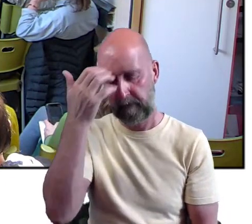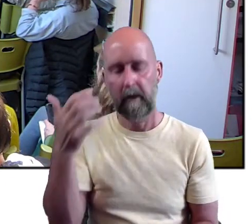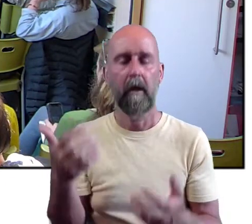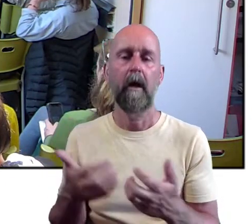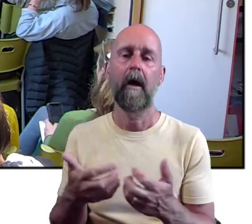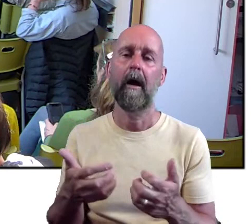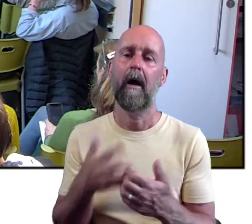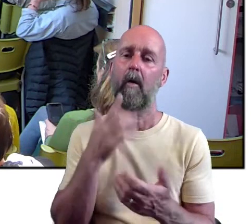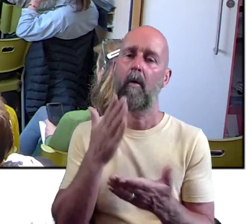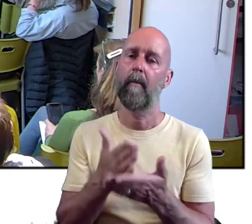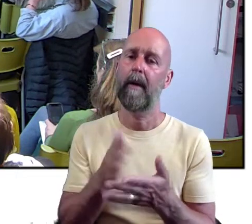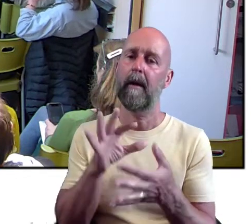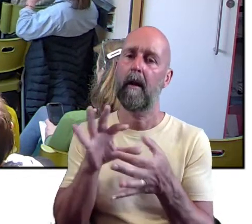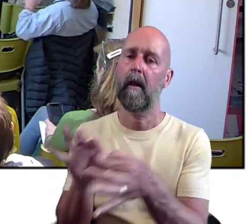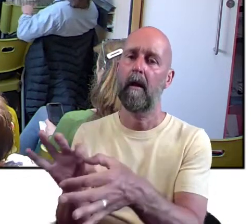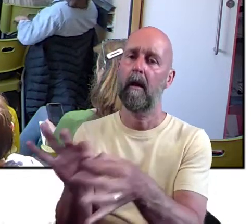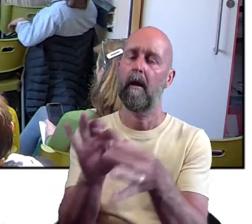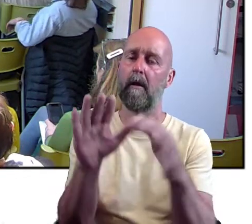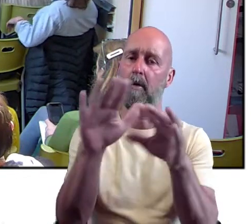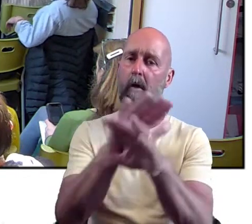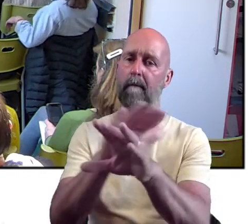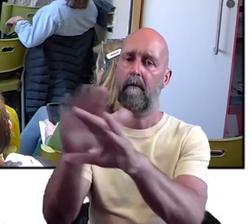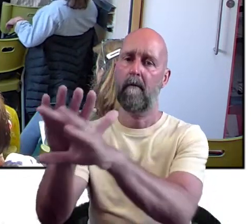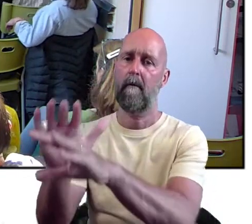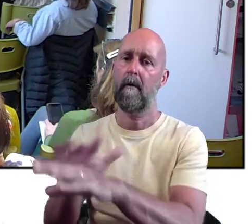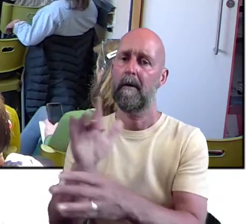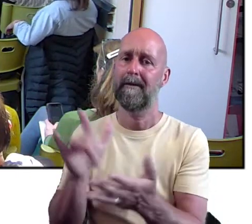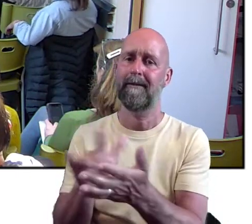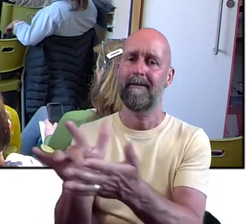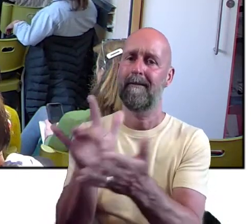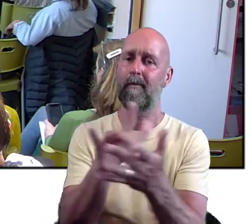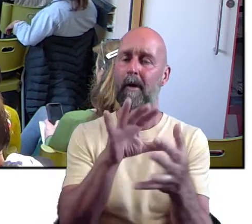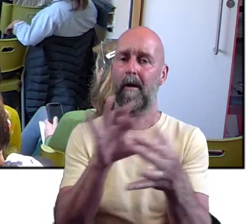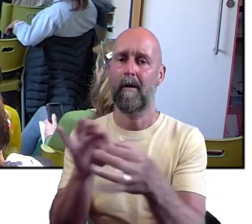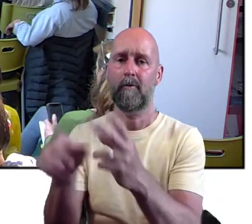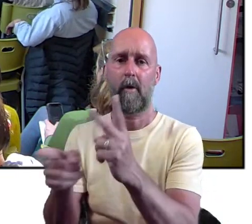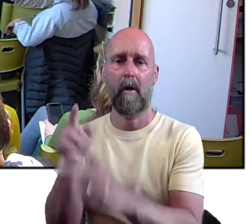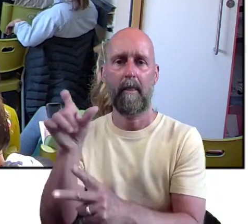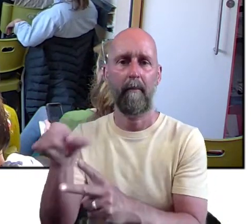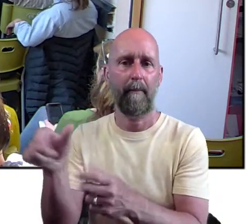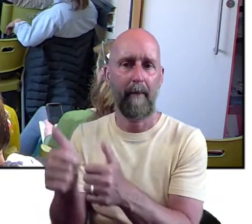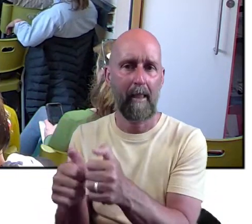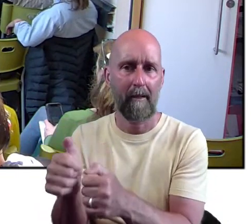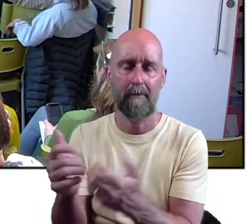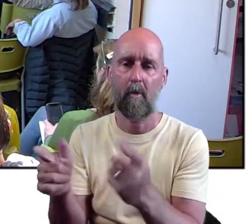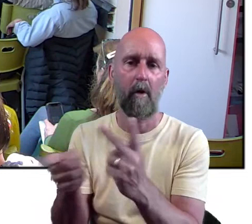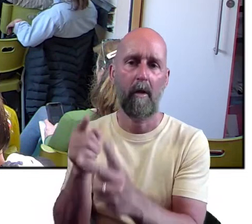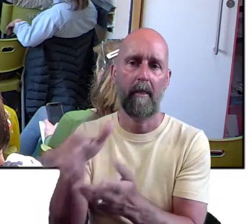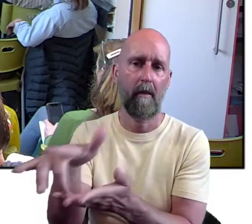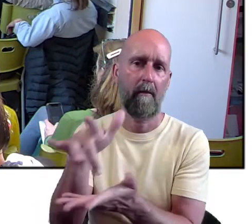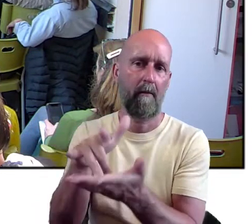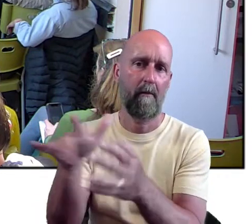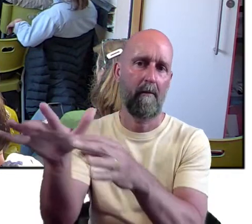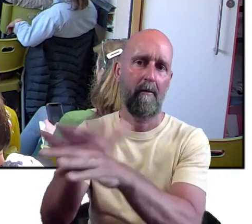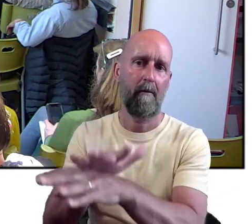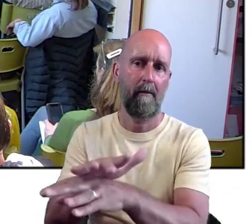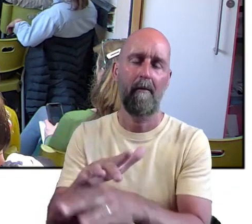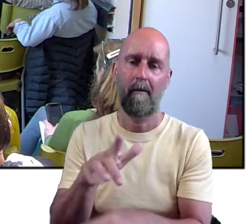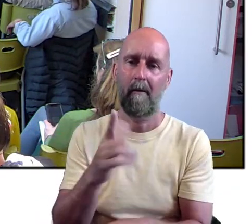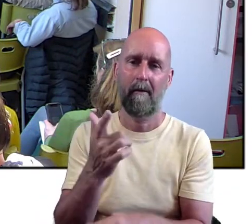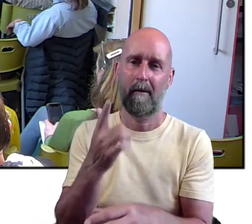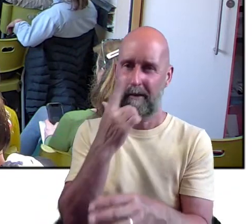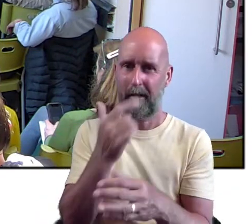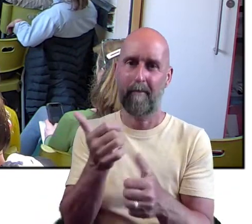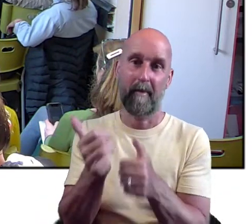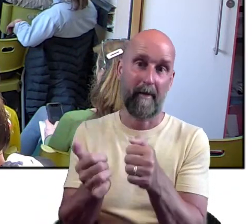maybe? Is that the sort of, so it's relative to other players or other one anchor, but it can be played almost